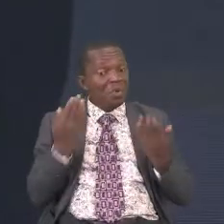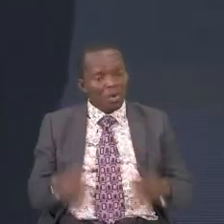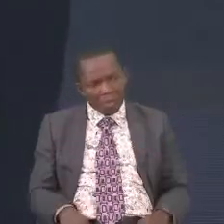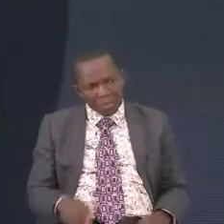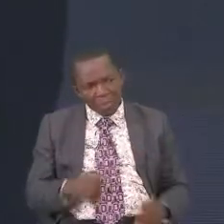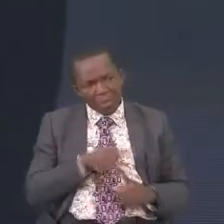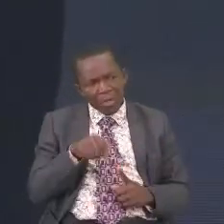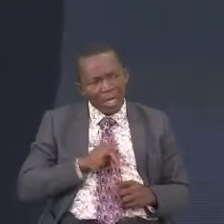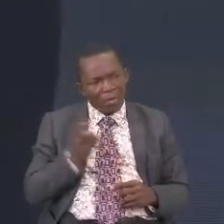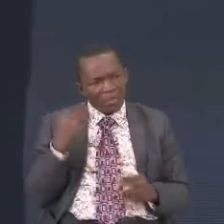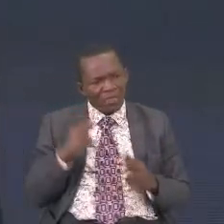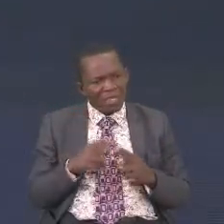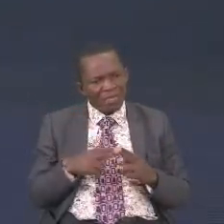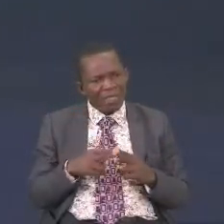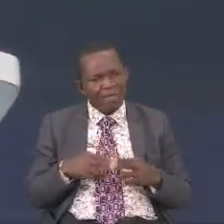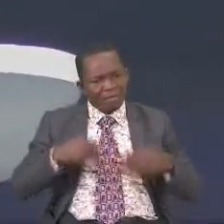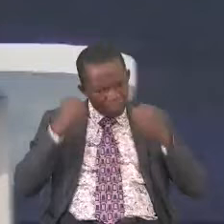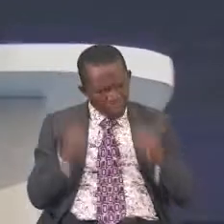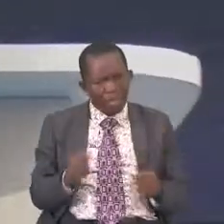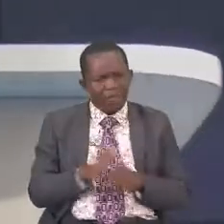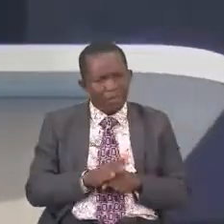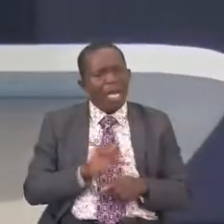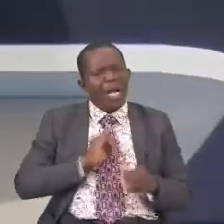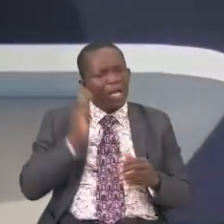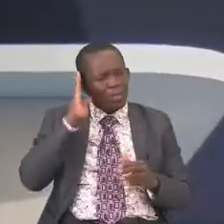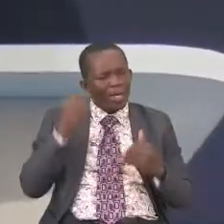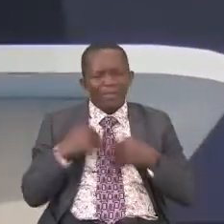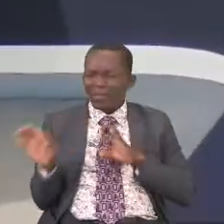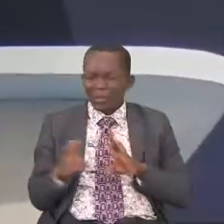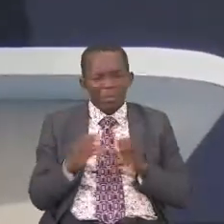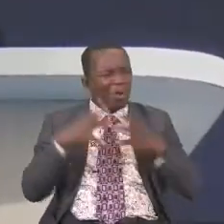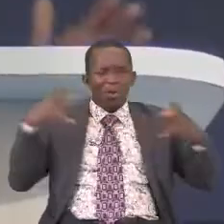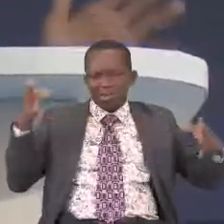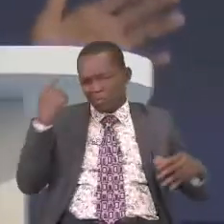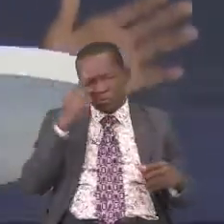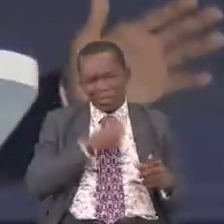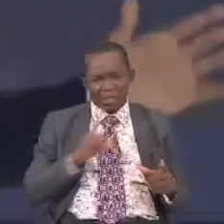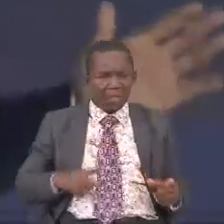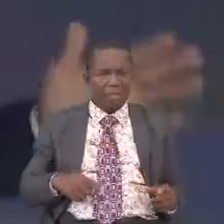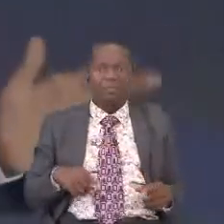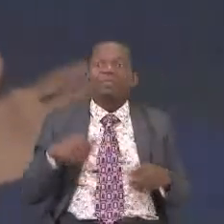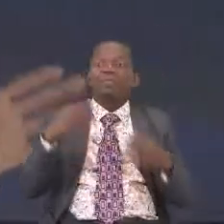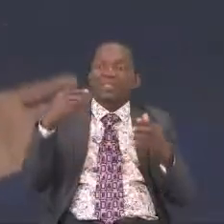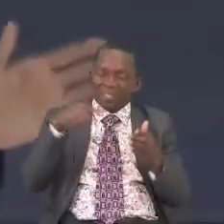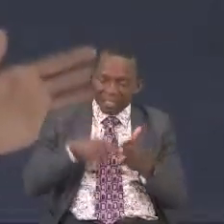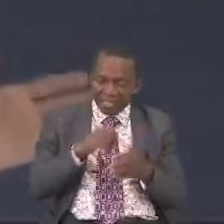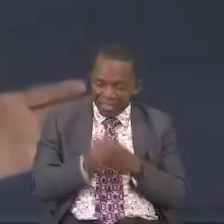knew what I knew now, I would have done a lot for God. This year